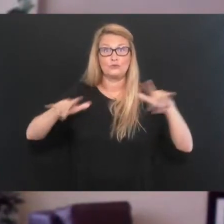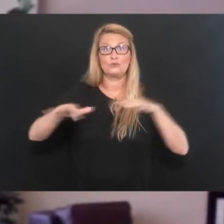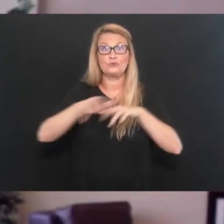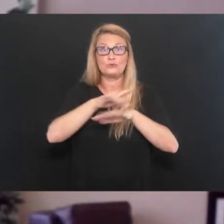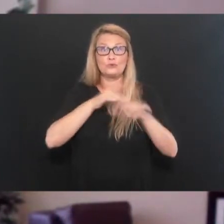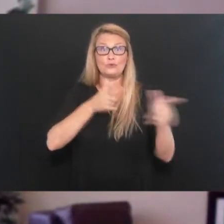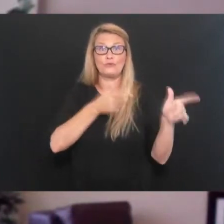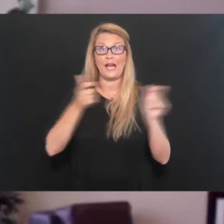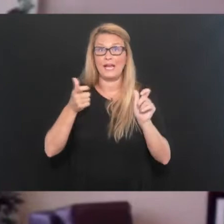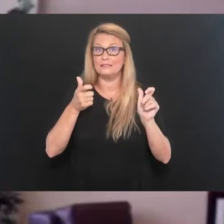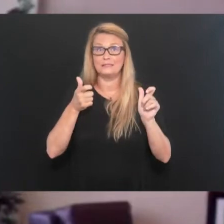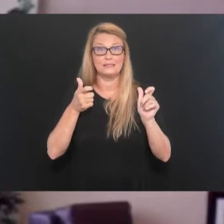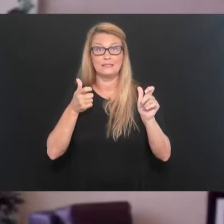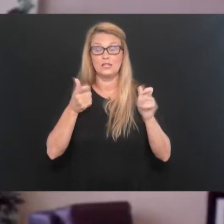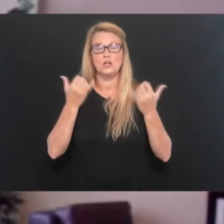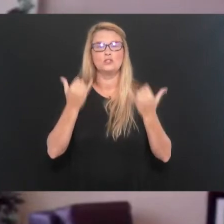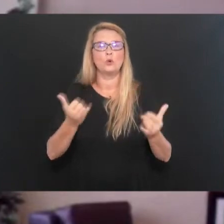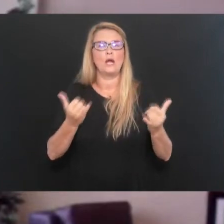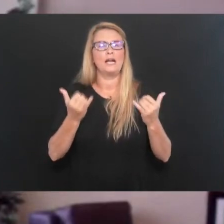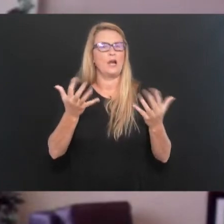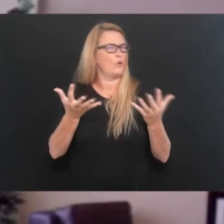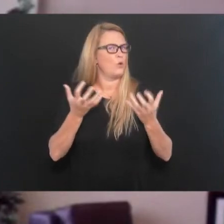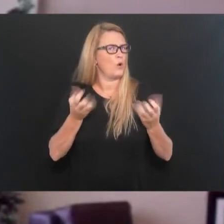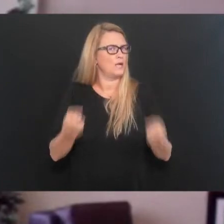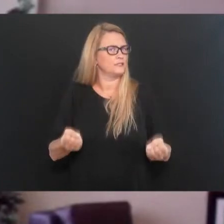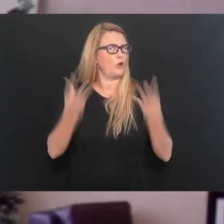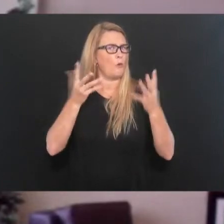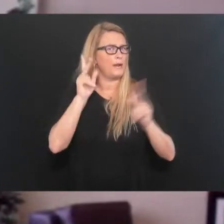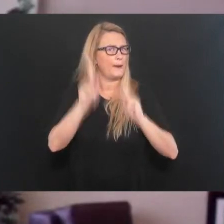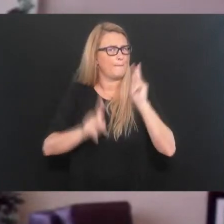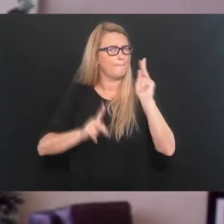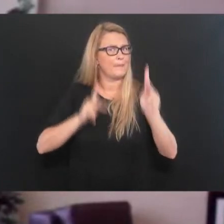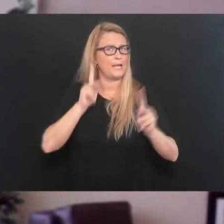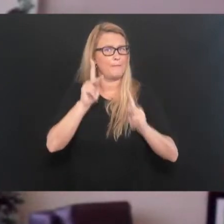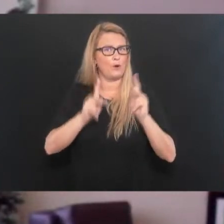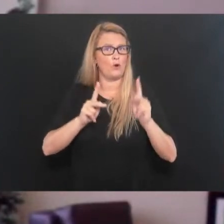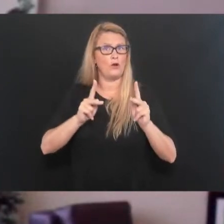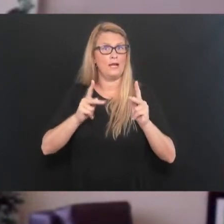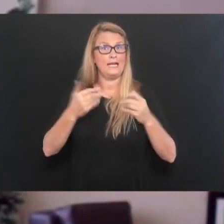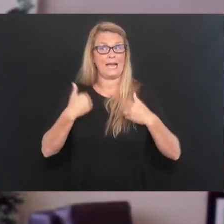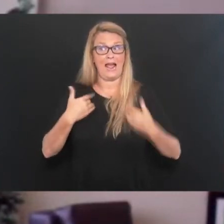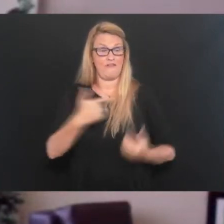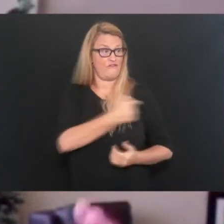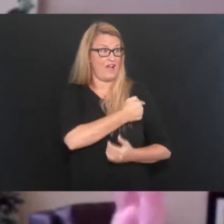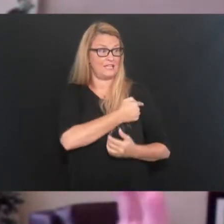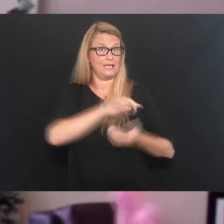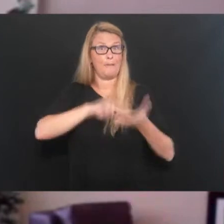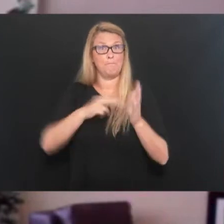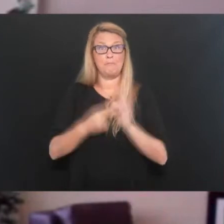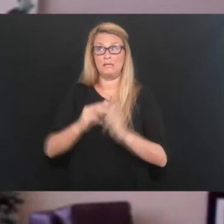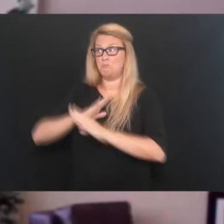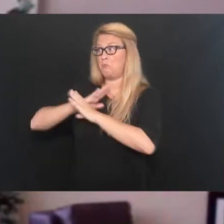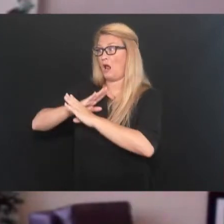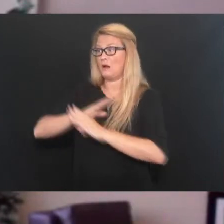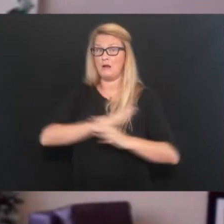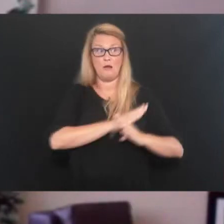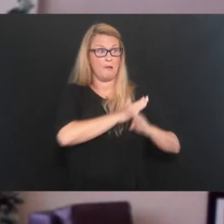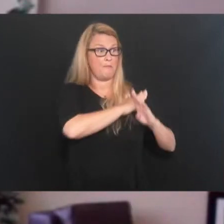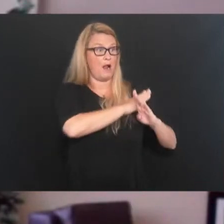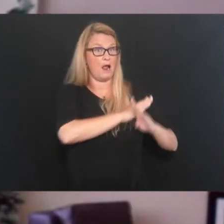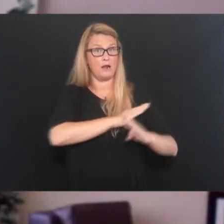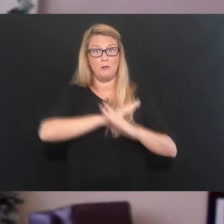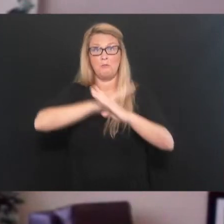now, we're really looking to try to get as many people to be firewalls so that we can stop the spread of